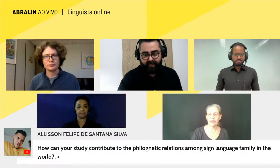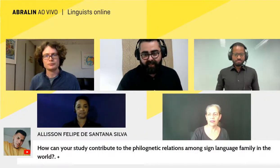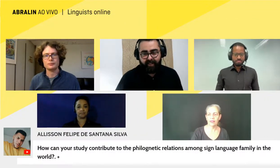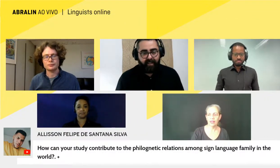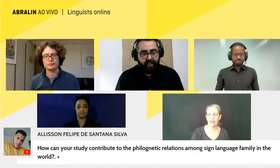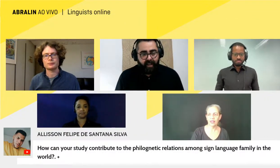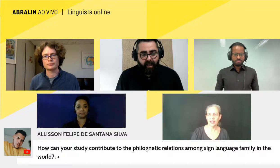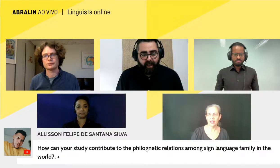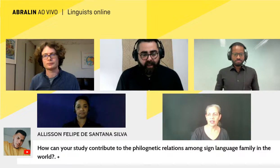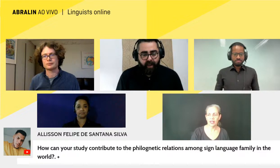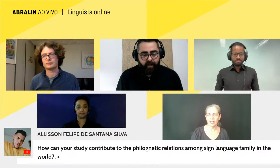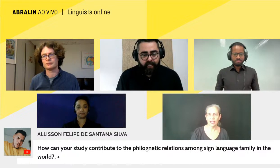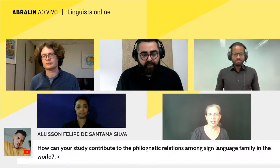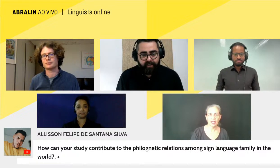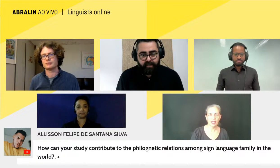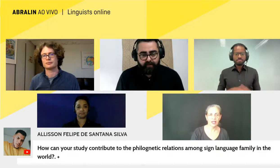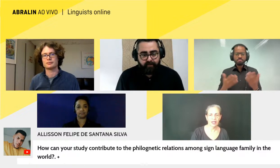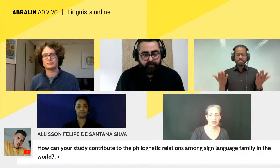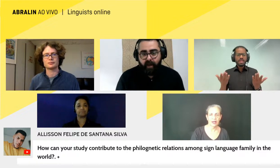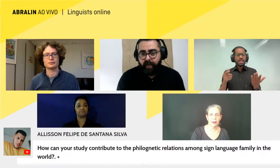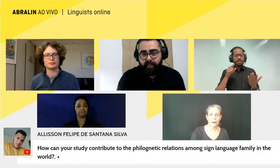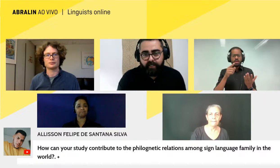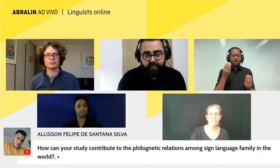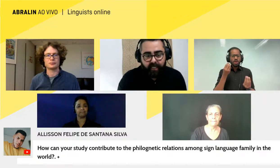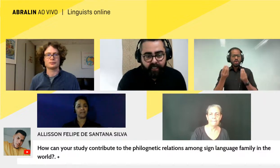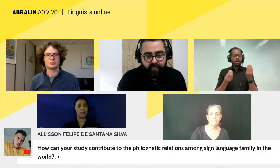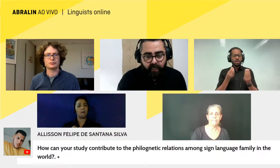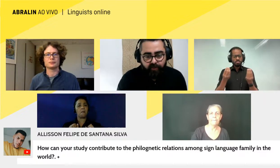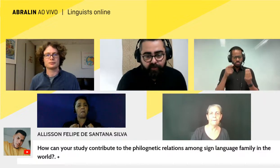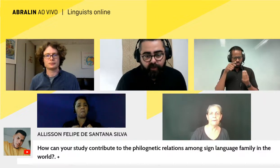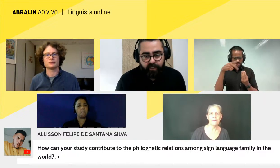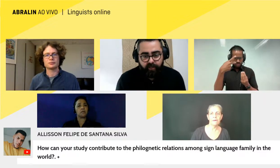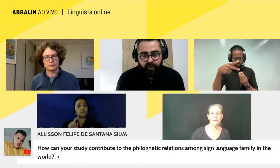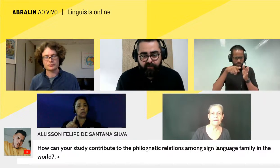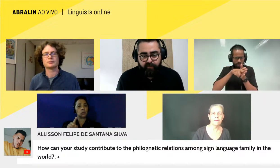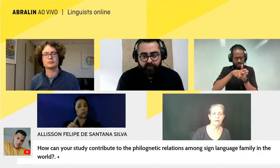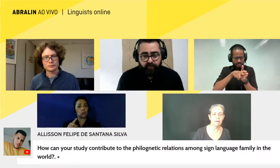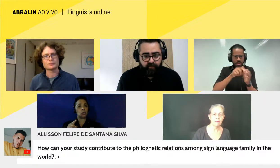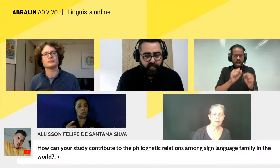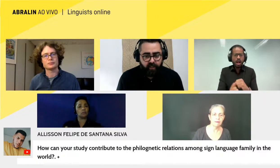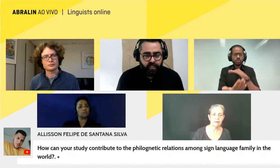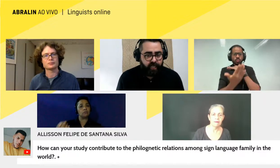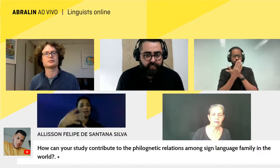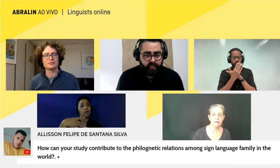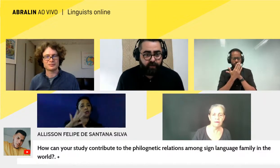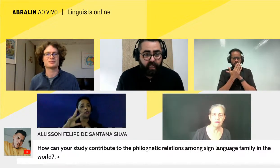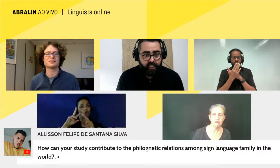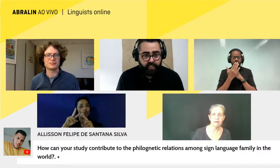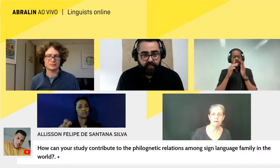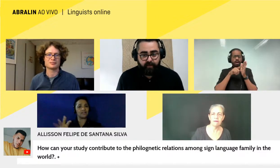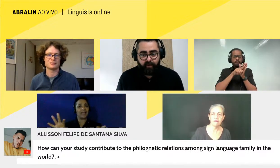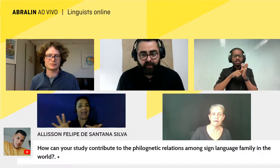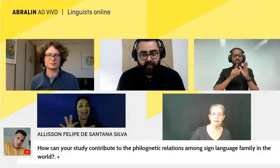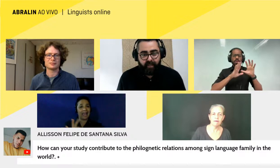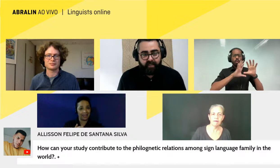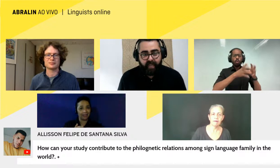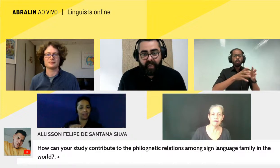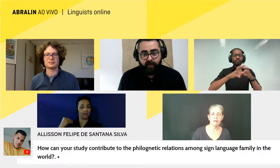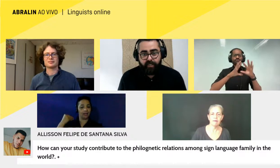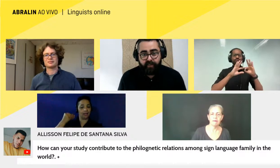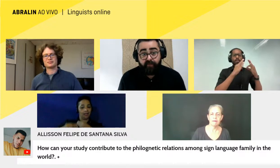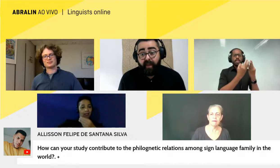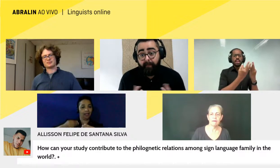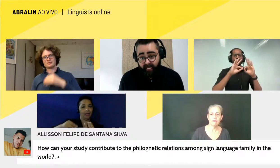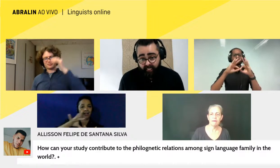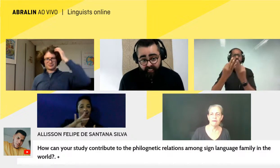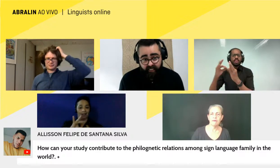How can your how can your study contribute to the phylogenetic relations among sign